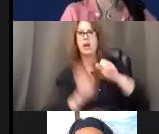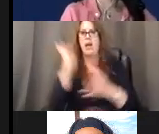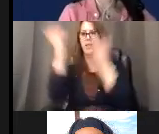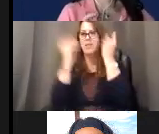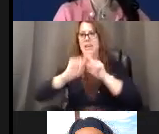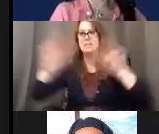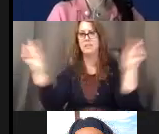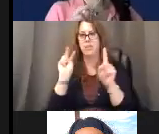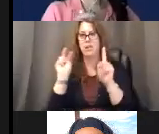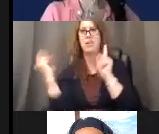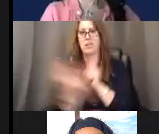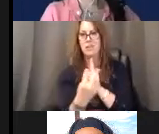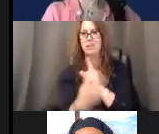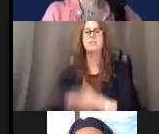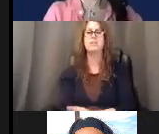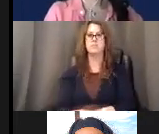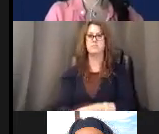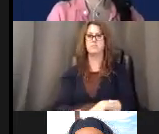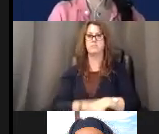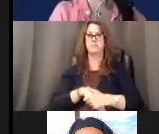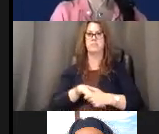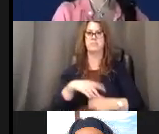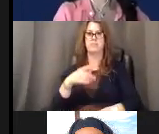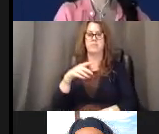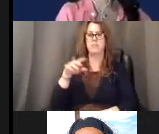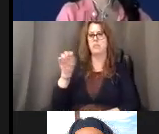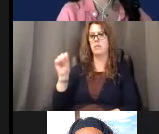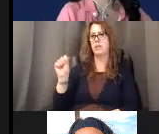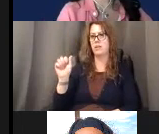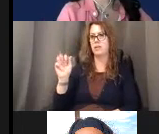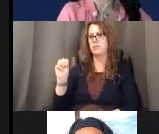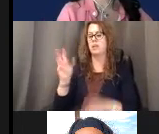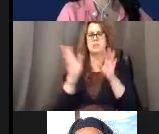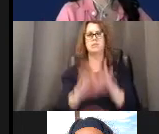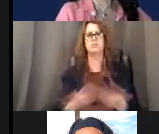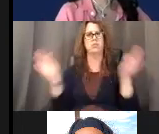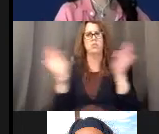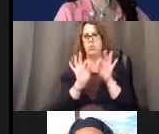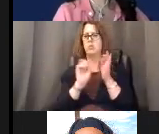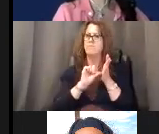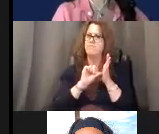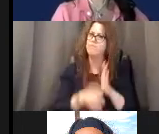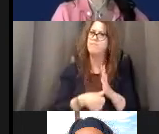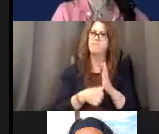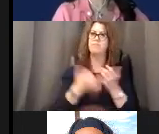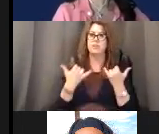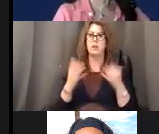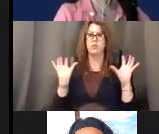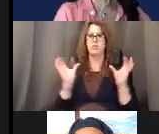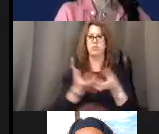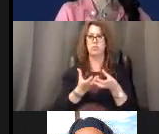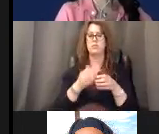1 second, because I feel like we can't stress this enough, especially when we're in groups with folks that are working on